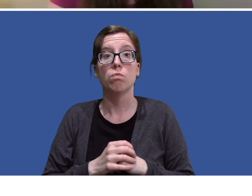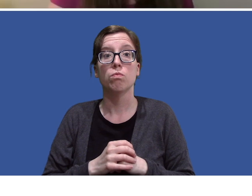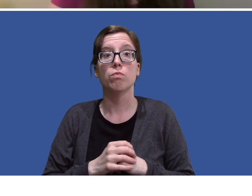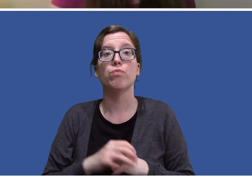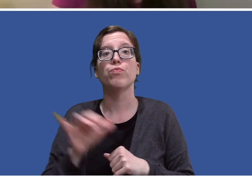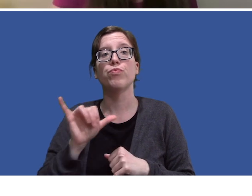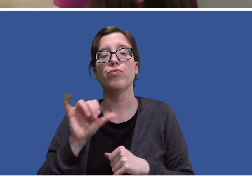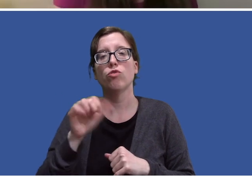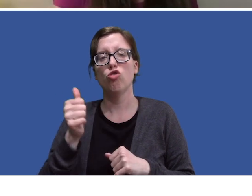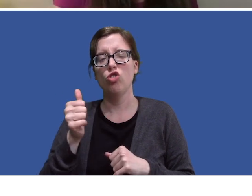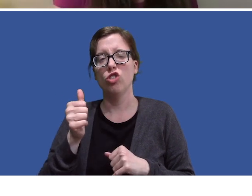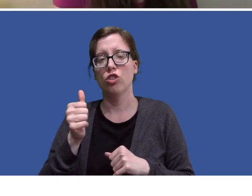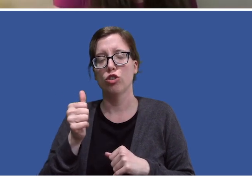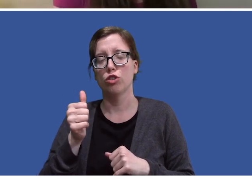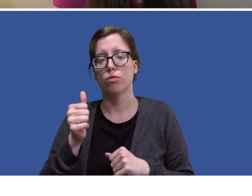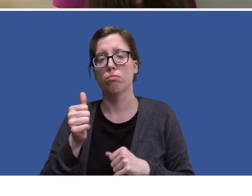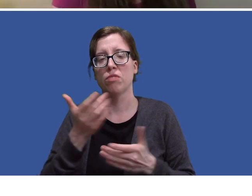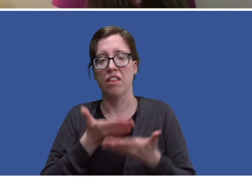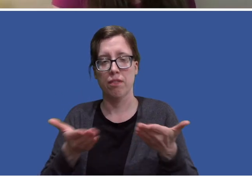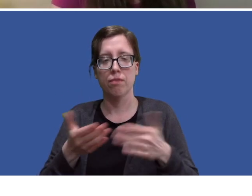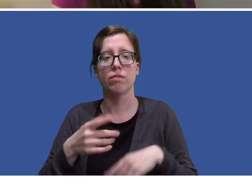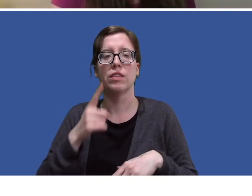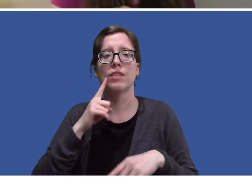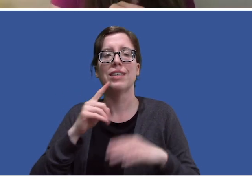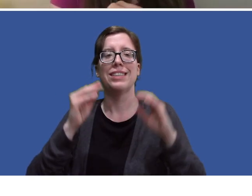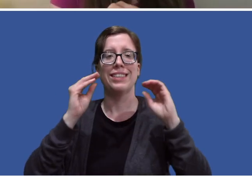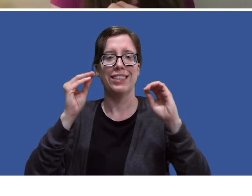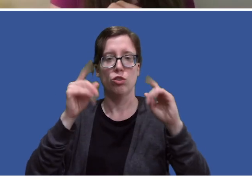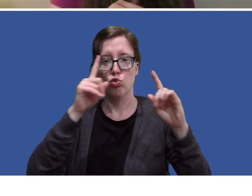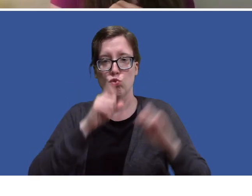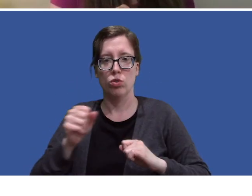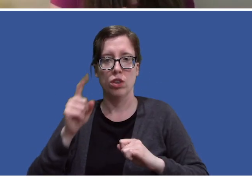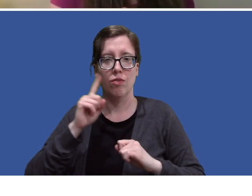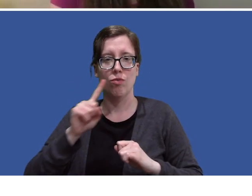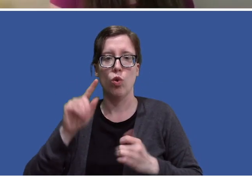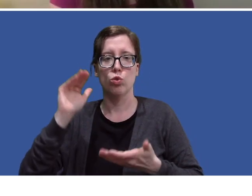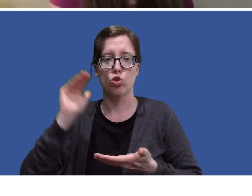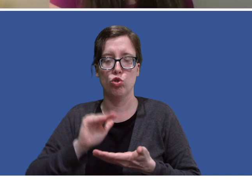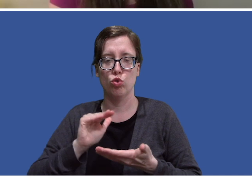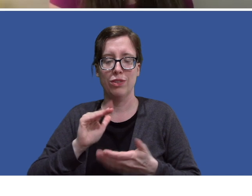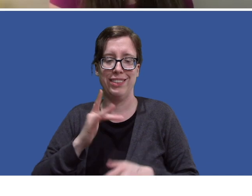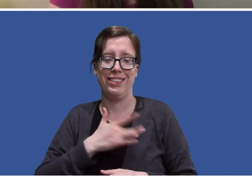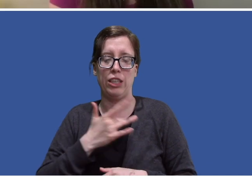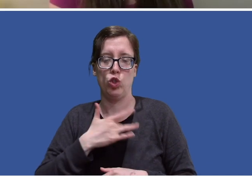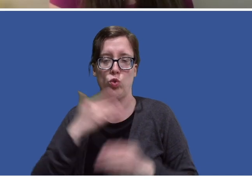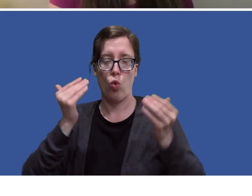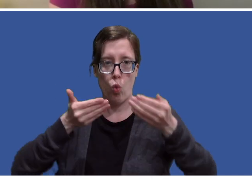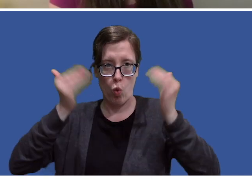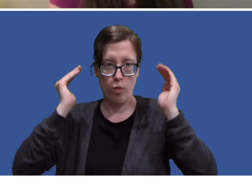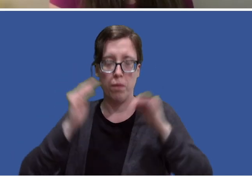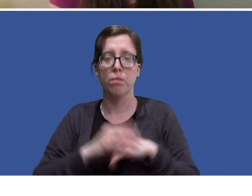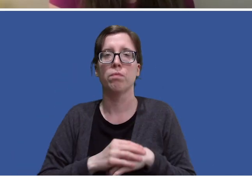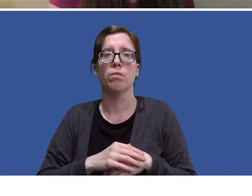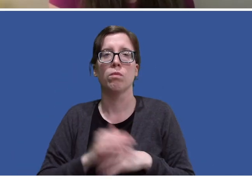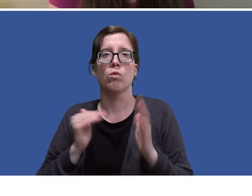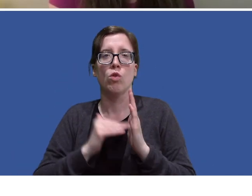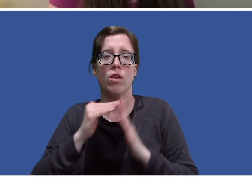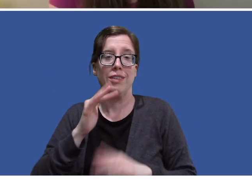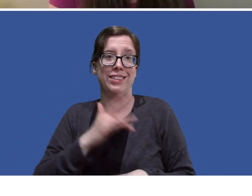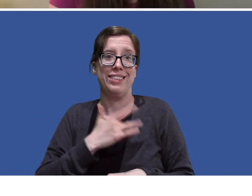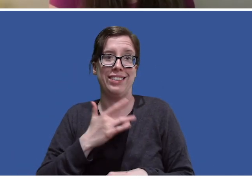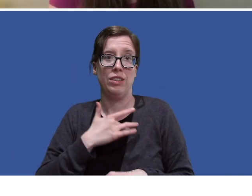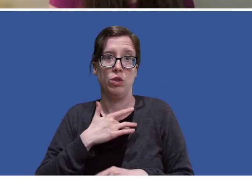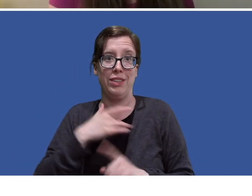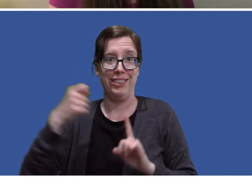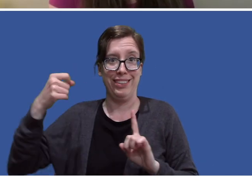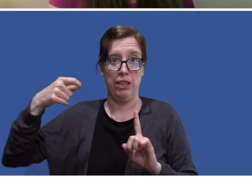overload. Often sensory input can become too much for that individual with charge. So as a